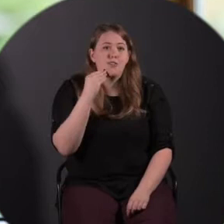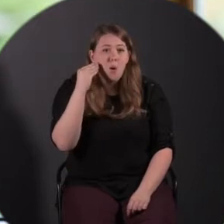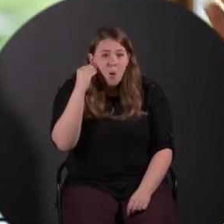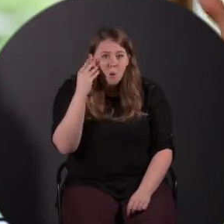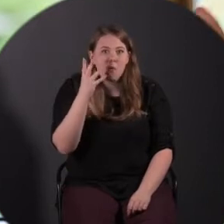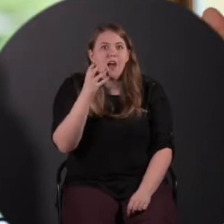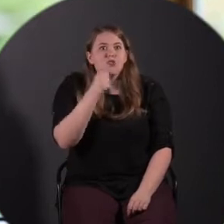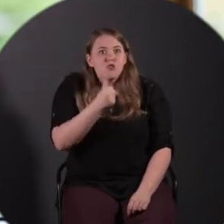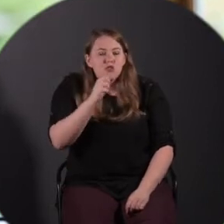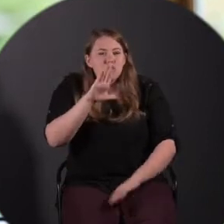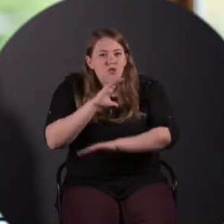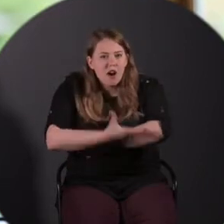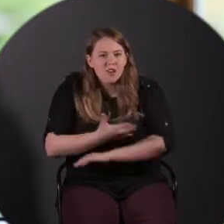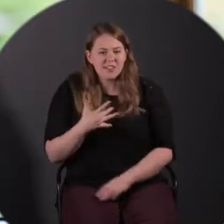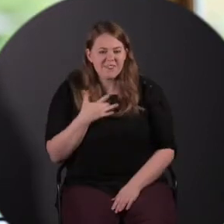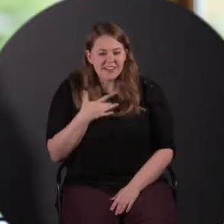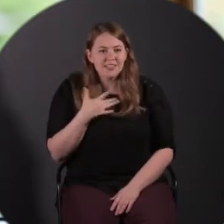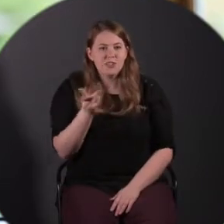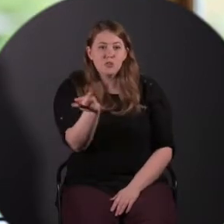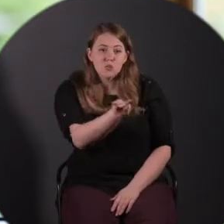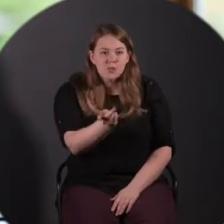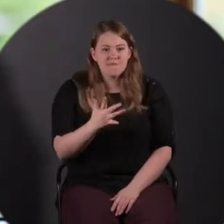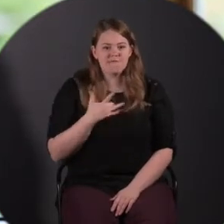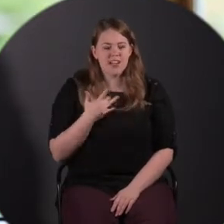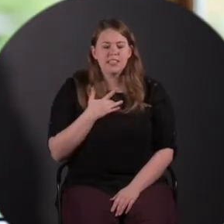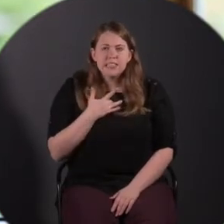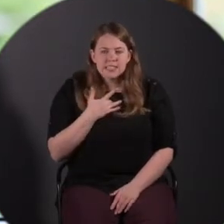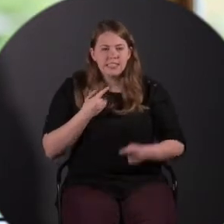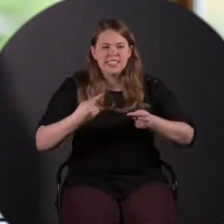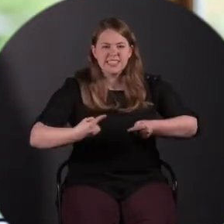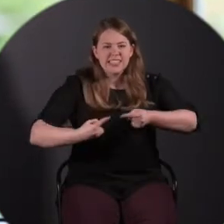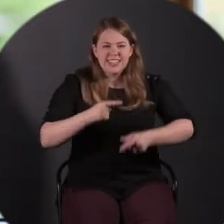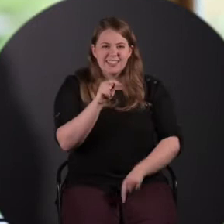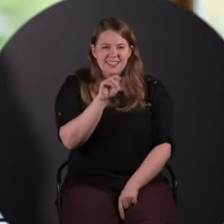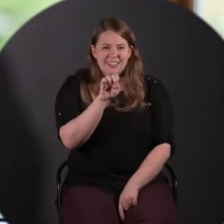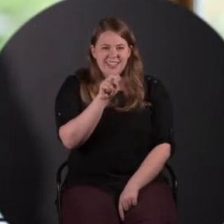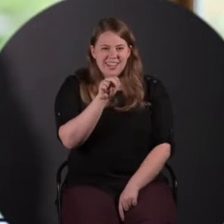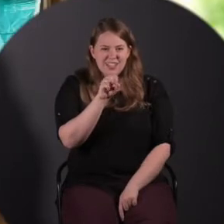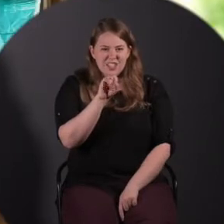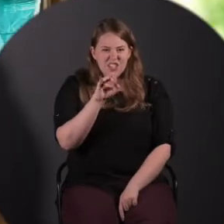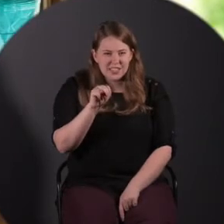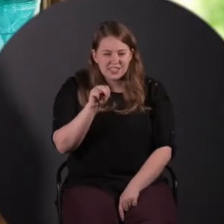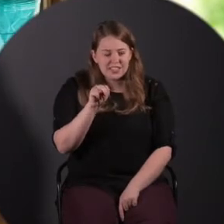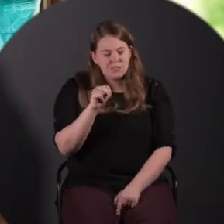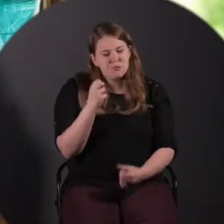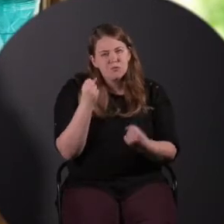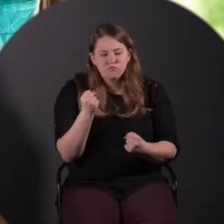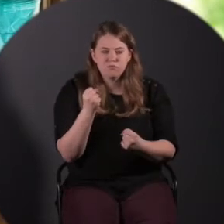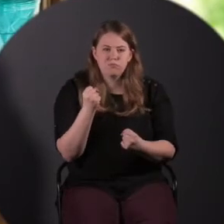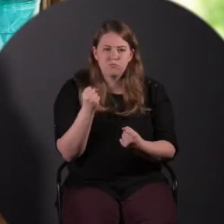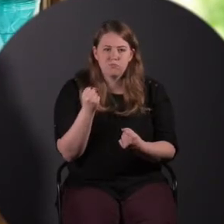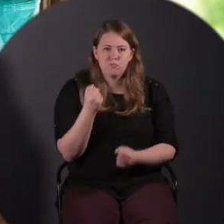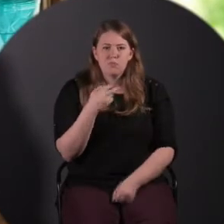it. Randall and Beth felt it. The tension was so thick you could cut it with a knife. And I'm curious, how many